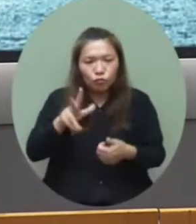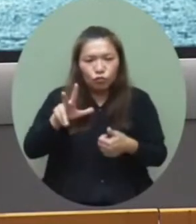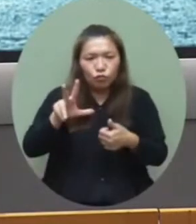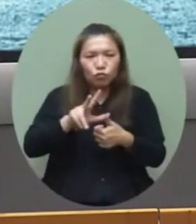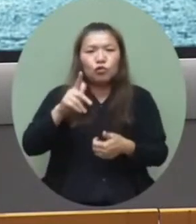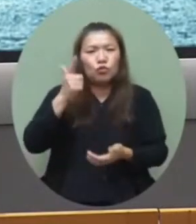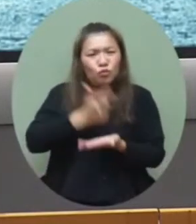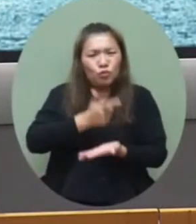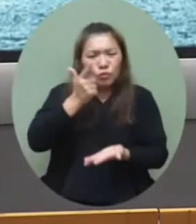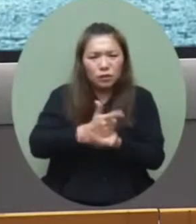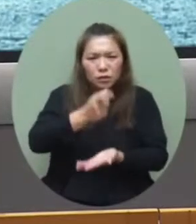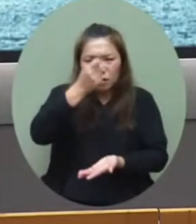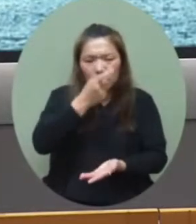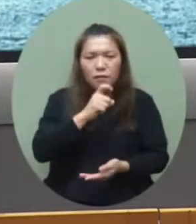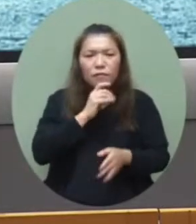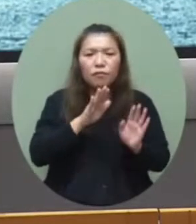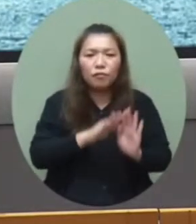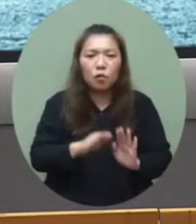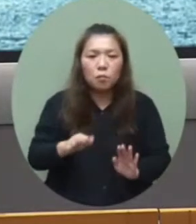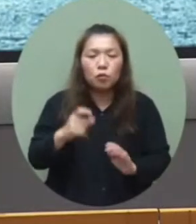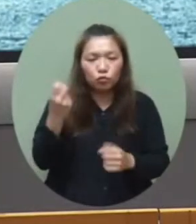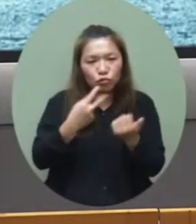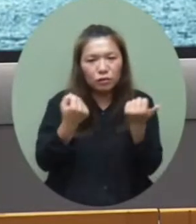patients. More importantly,